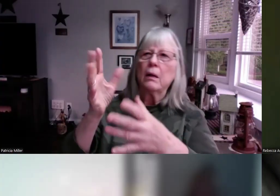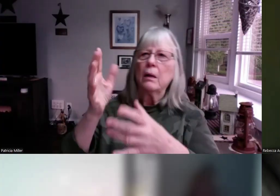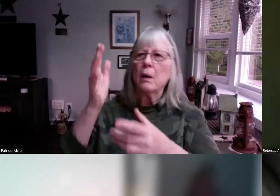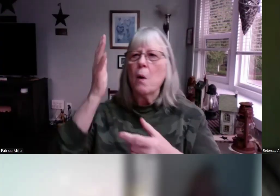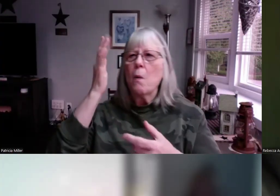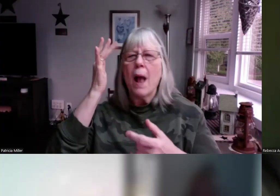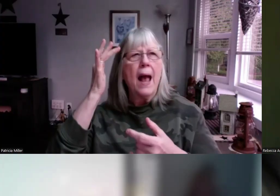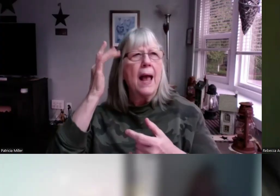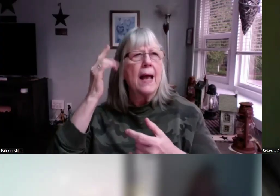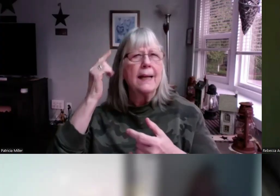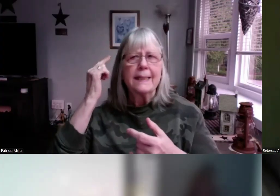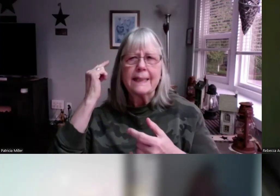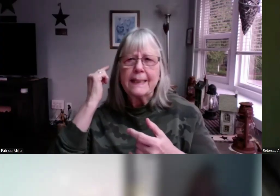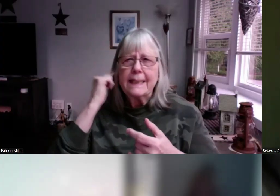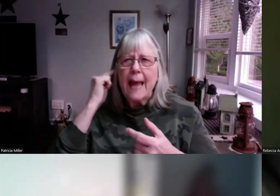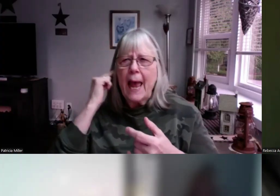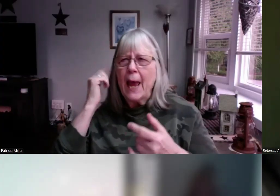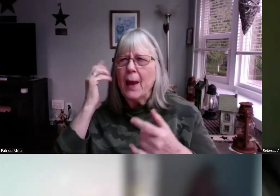starting,